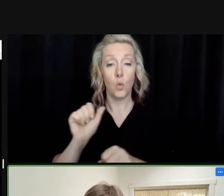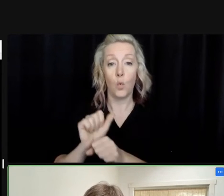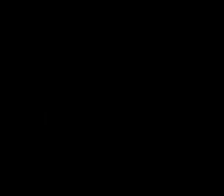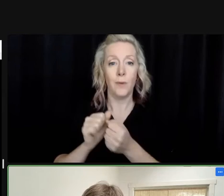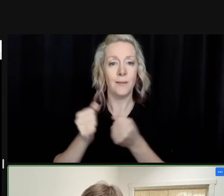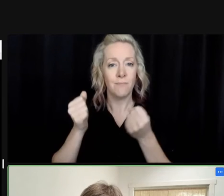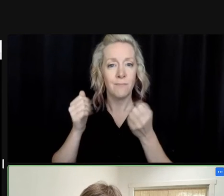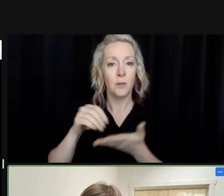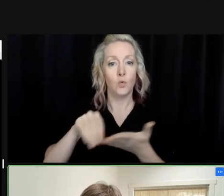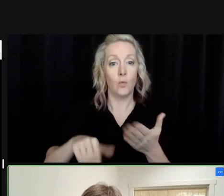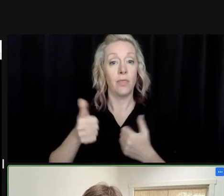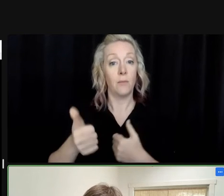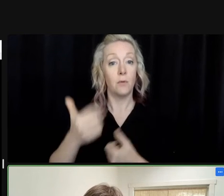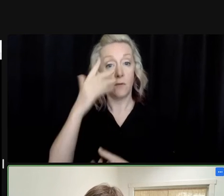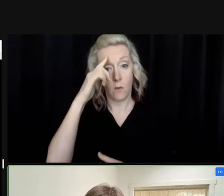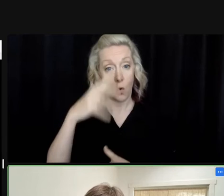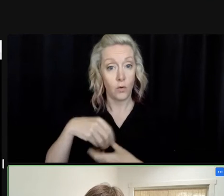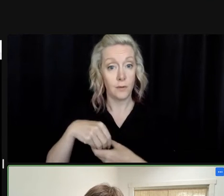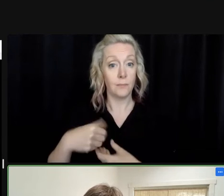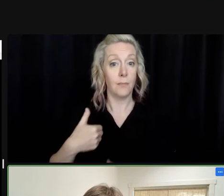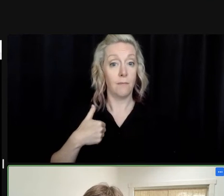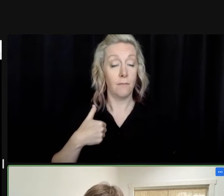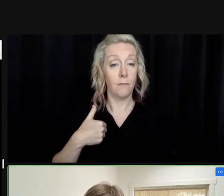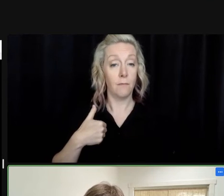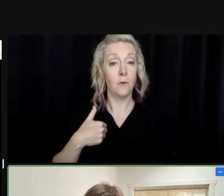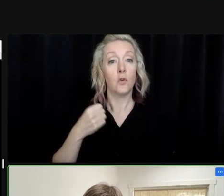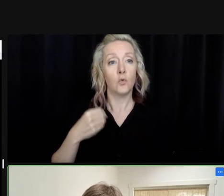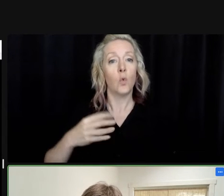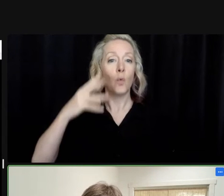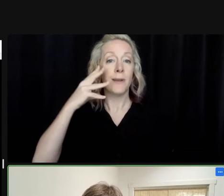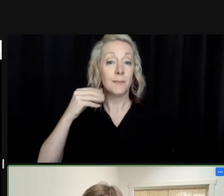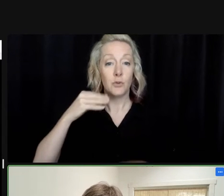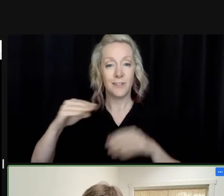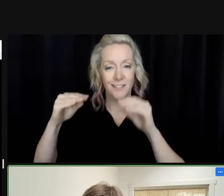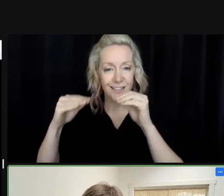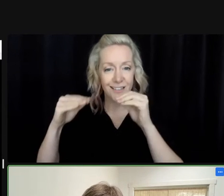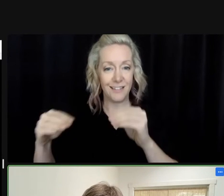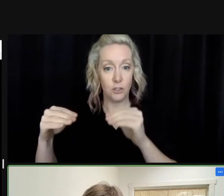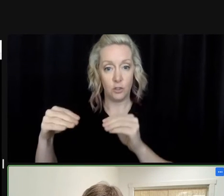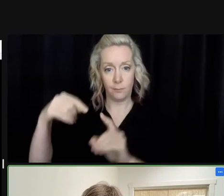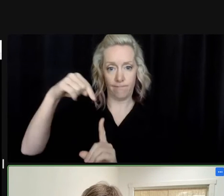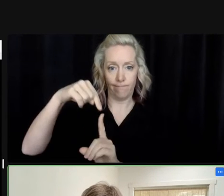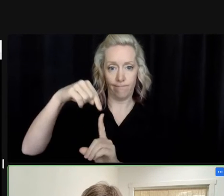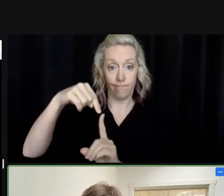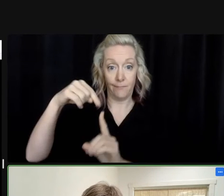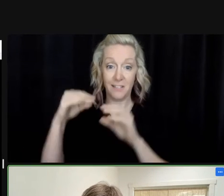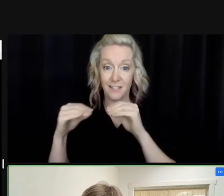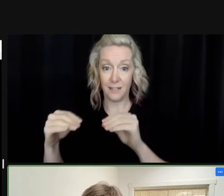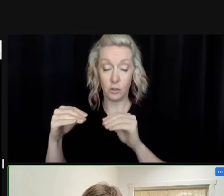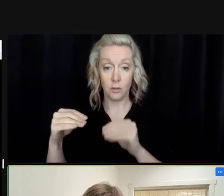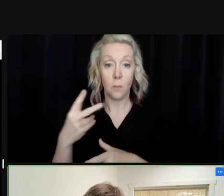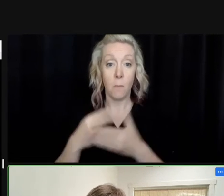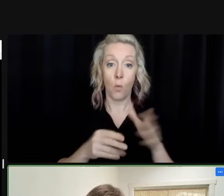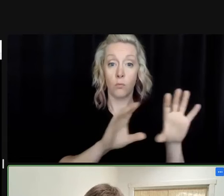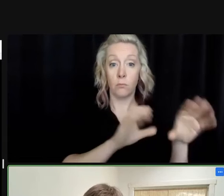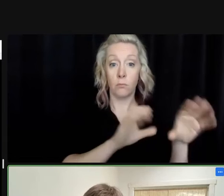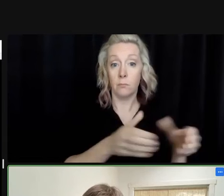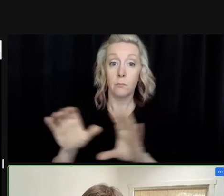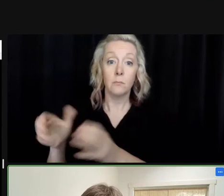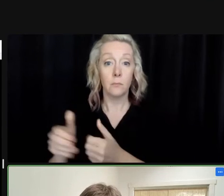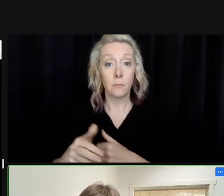who had autism. So I'm someone that has experience teaching children with either Charge syndrome or autism. And I